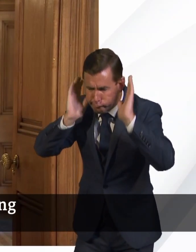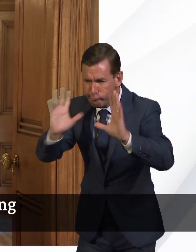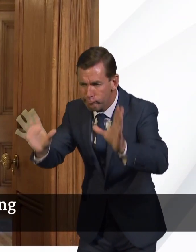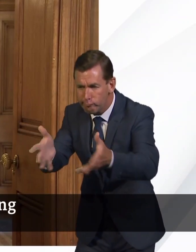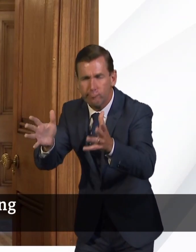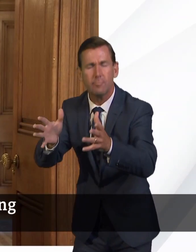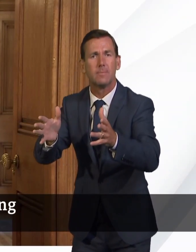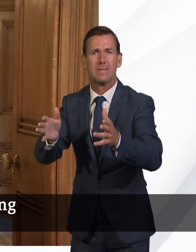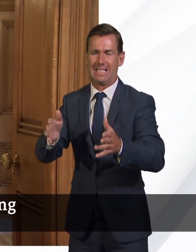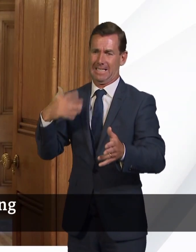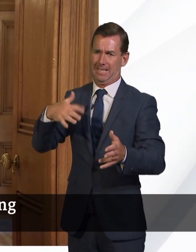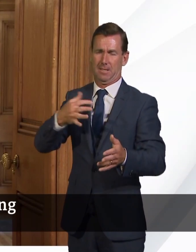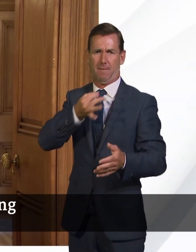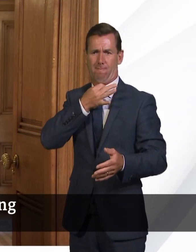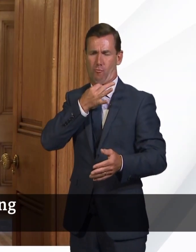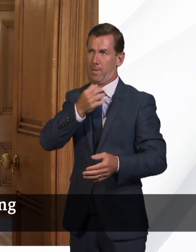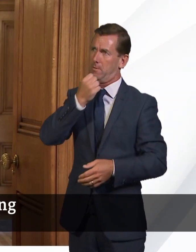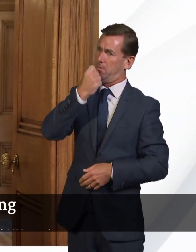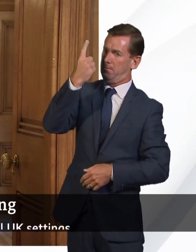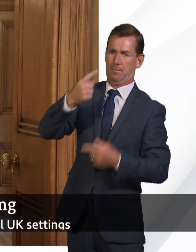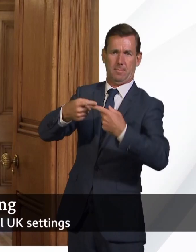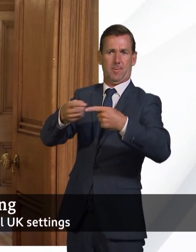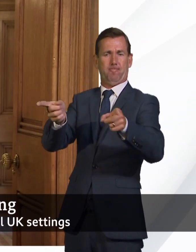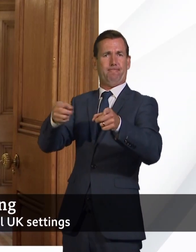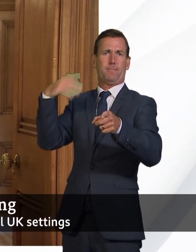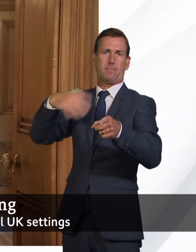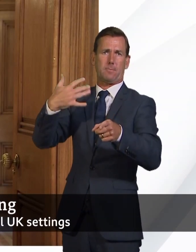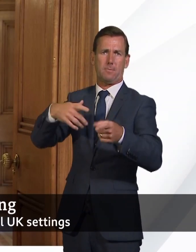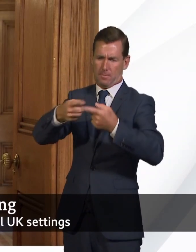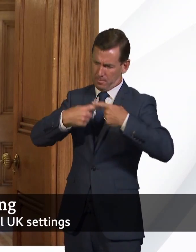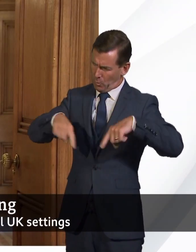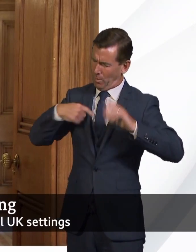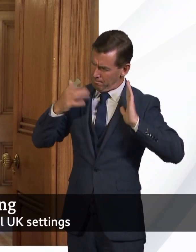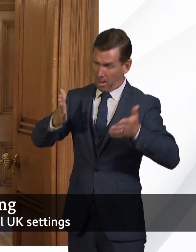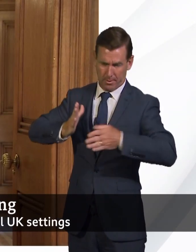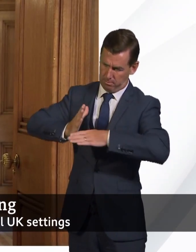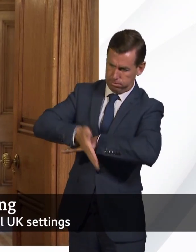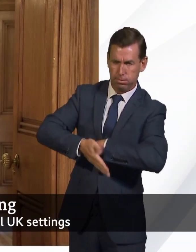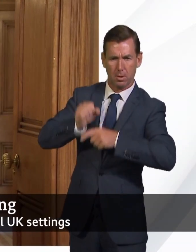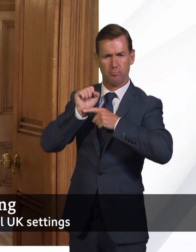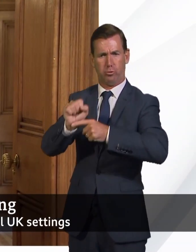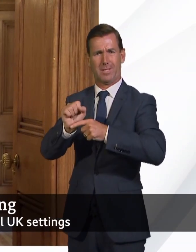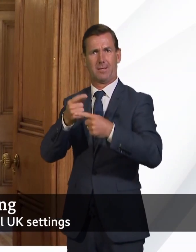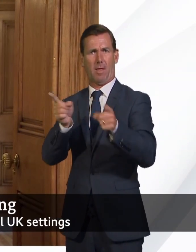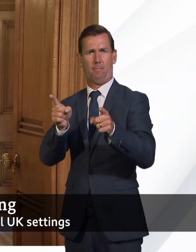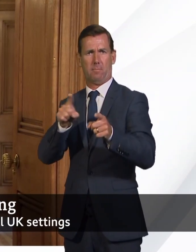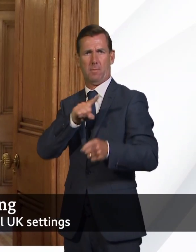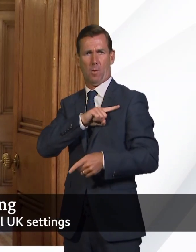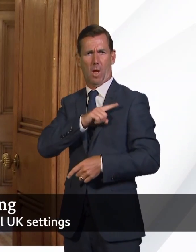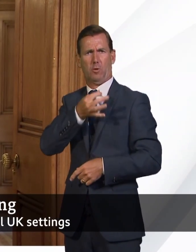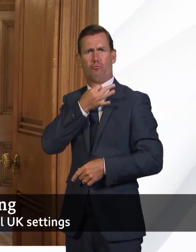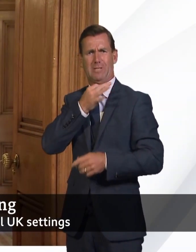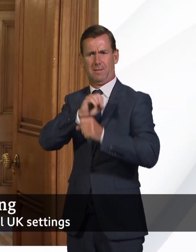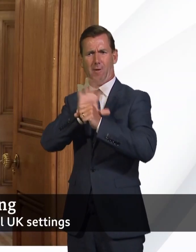vulnerable citizens. We'll do everything humanly possible to protect them for as long as they are threatened by this virus.